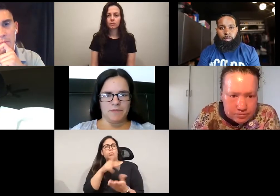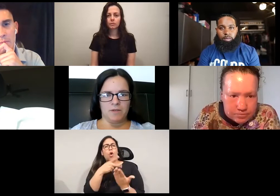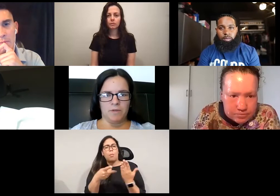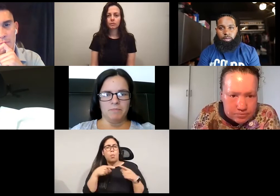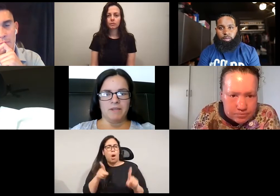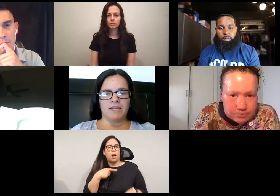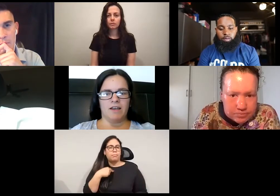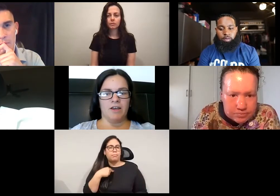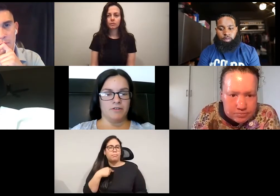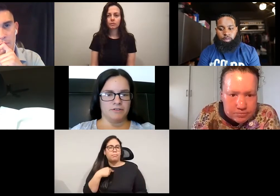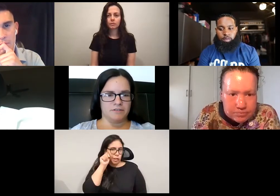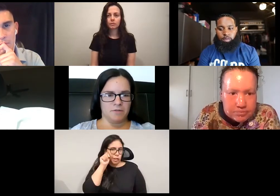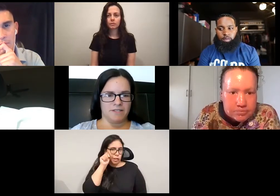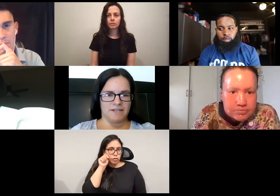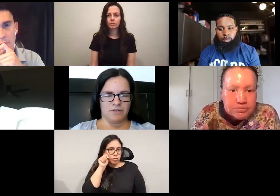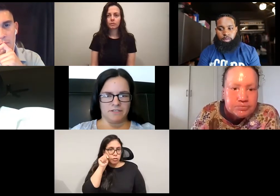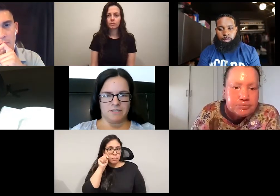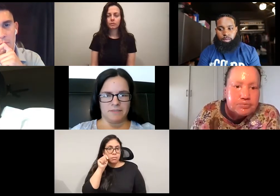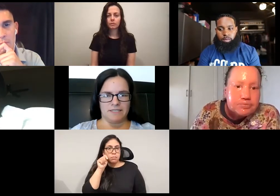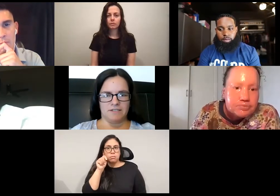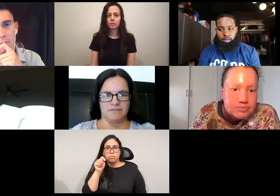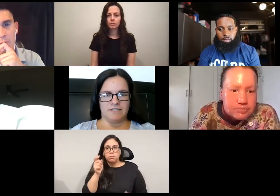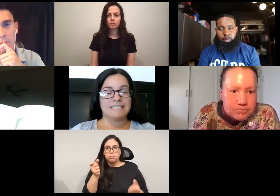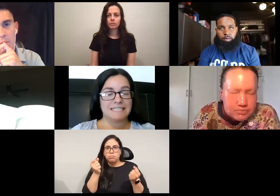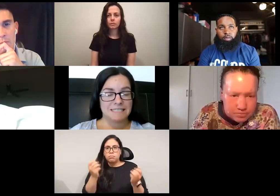teenager with many others with diverse